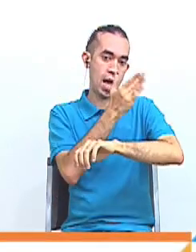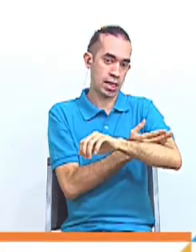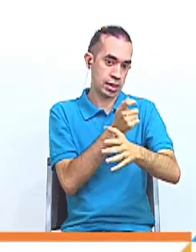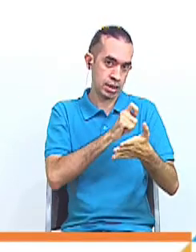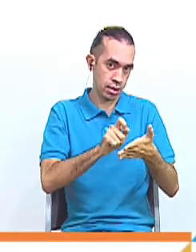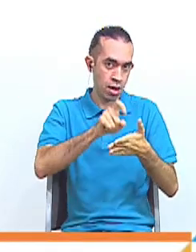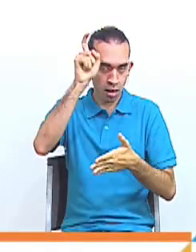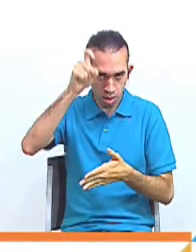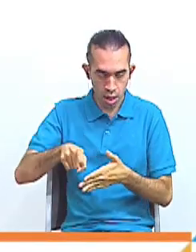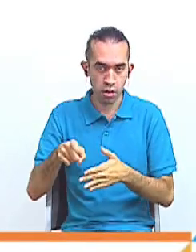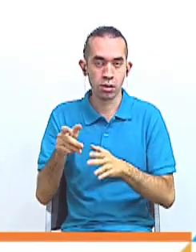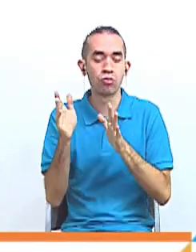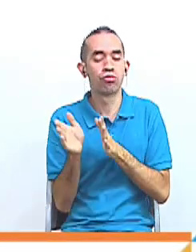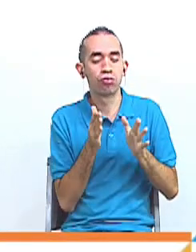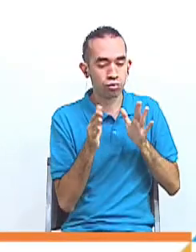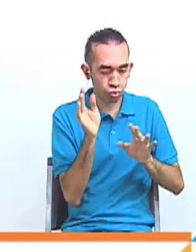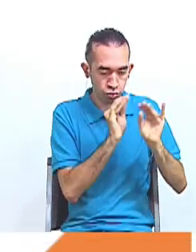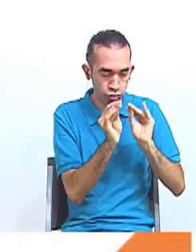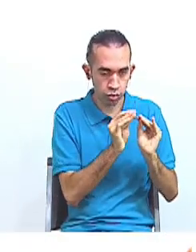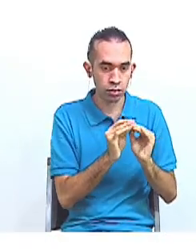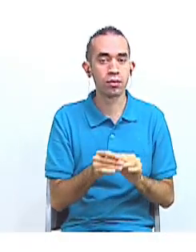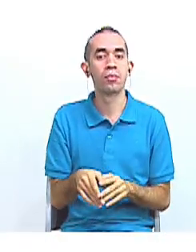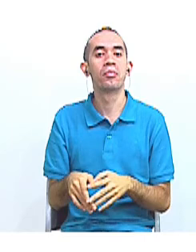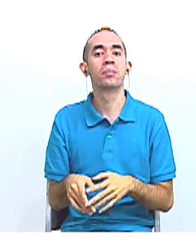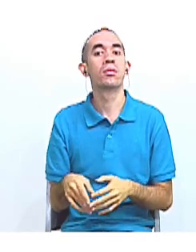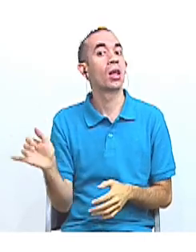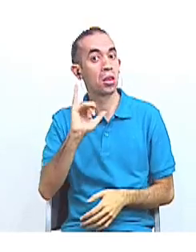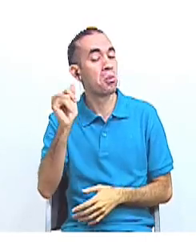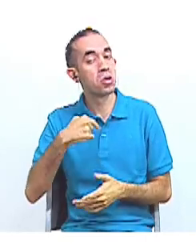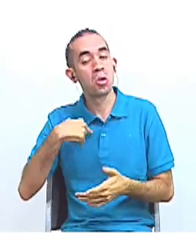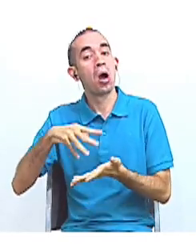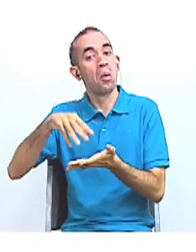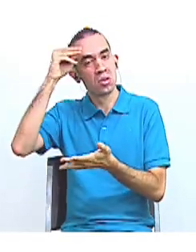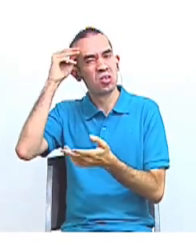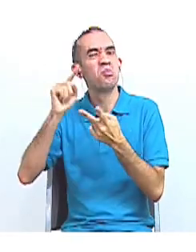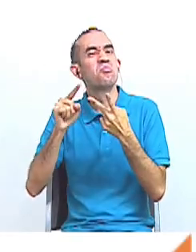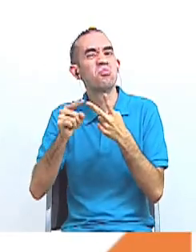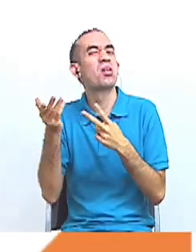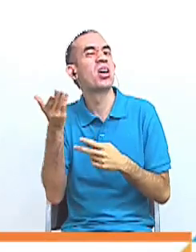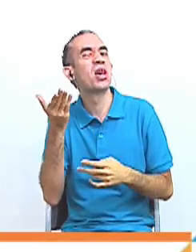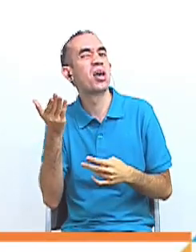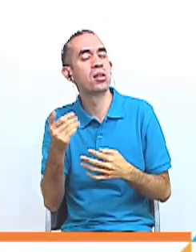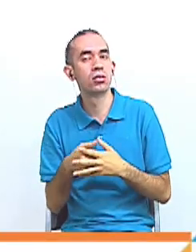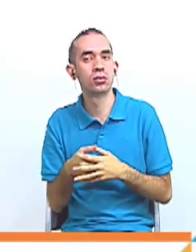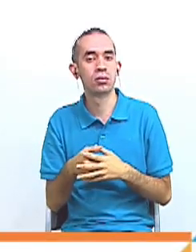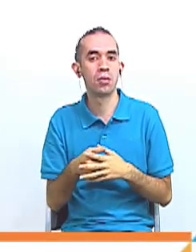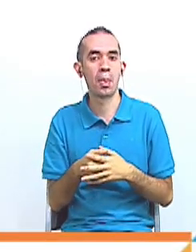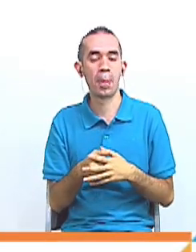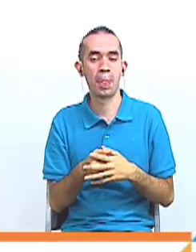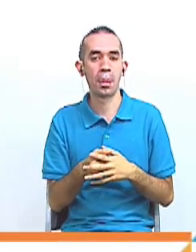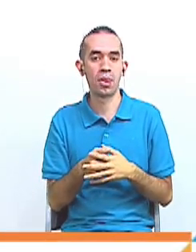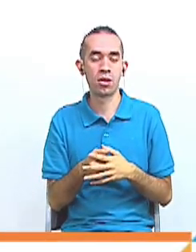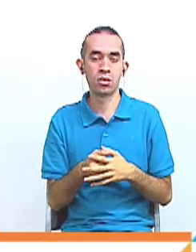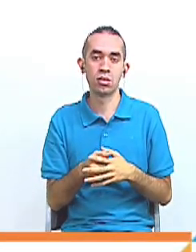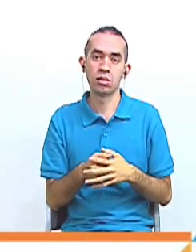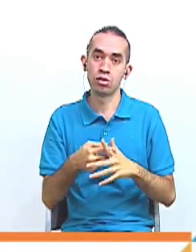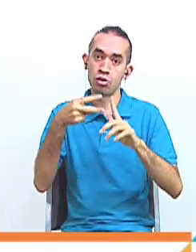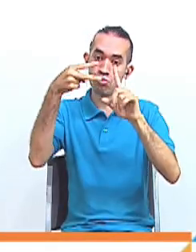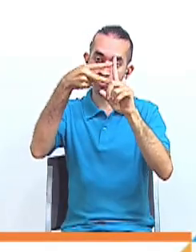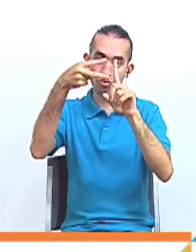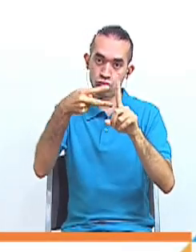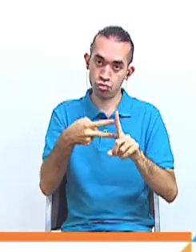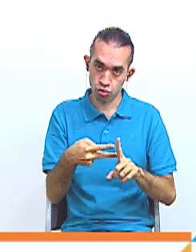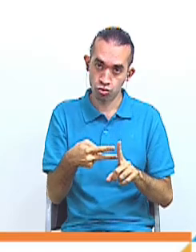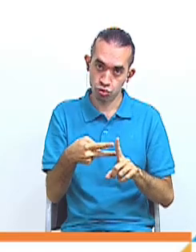the things I learned. And another thing that I learned today in the lesson is that it's important to know the